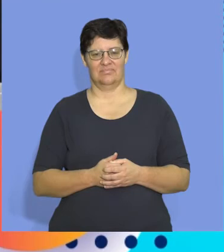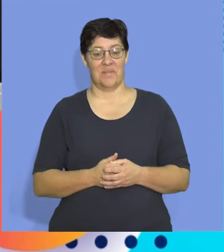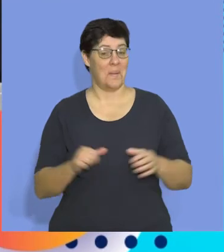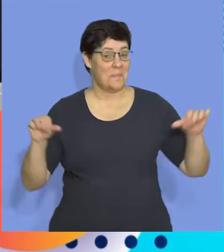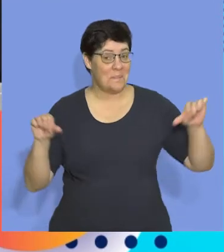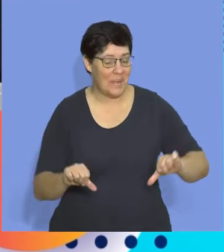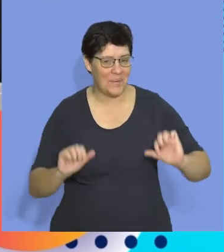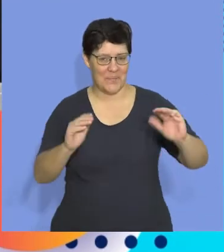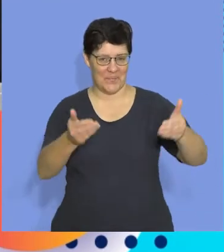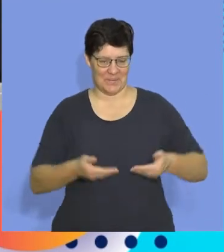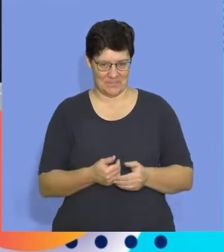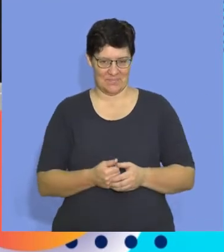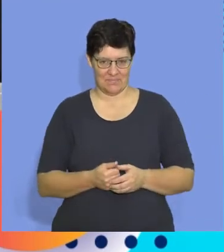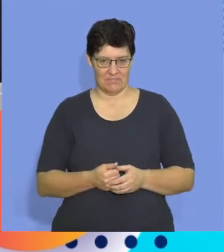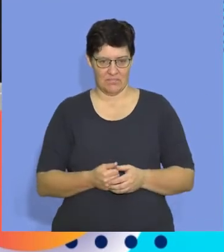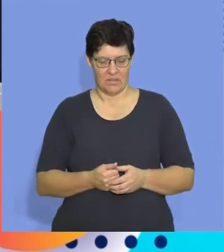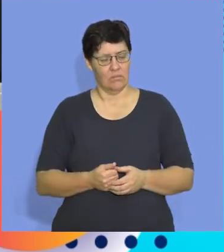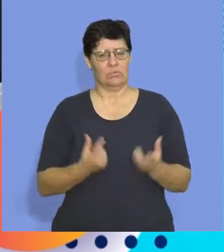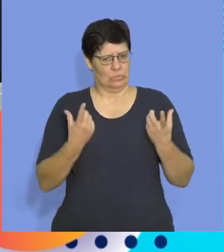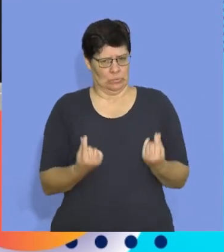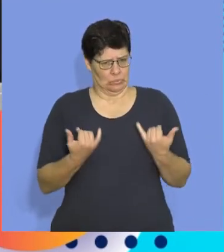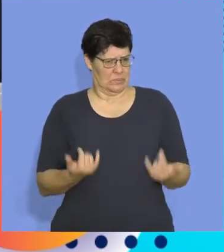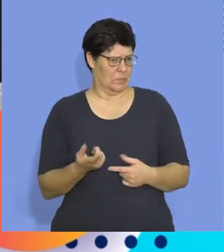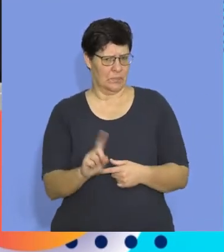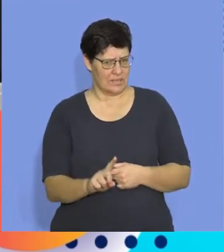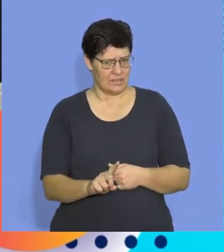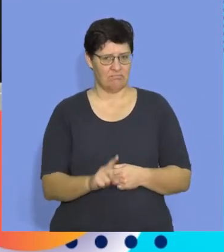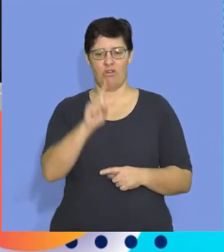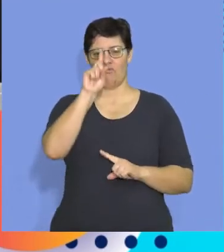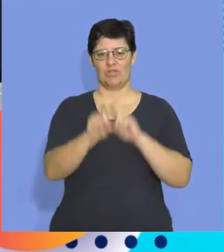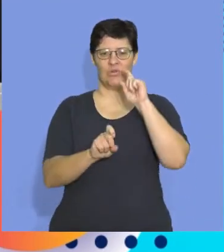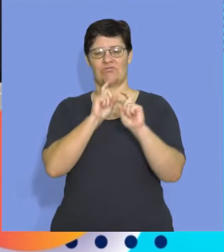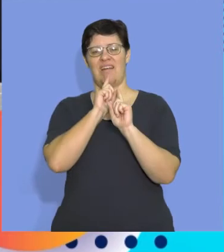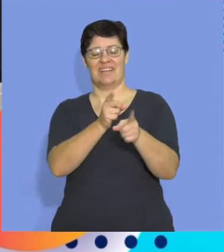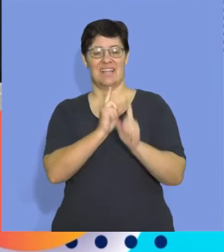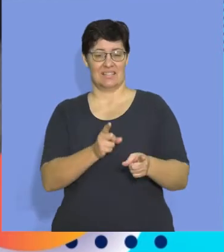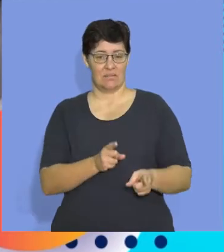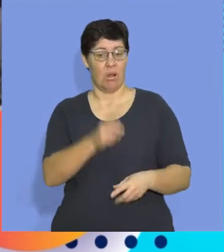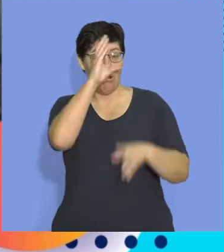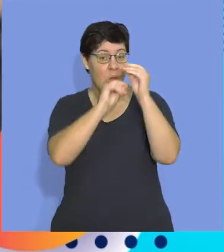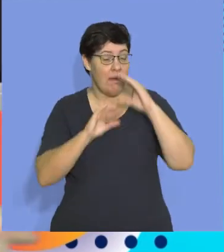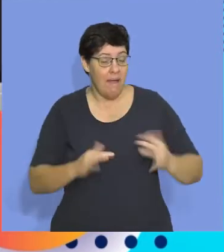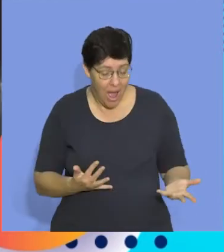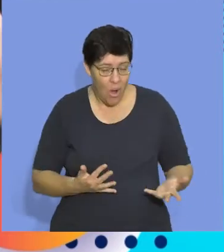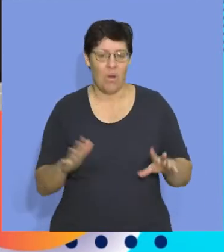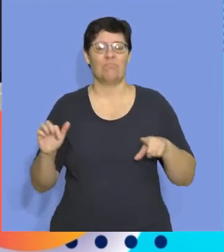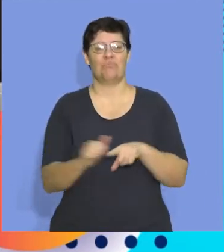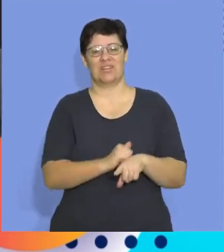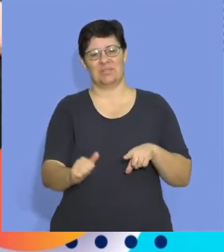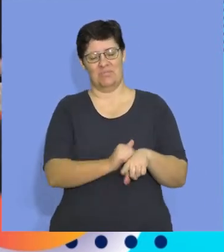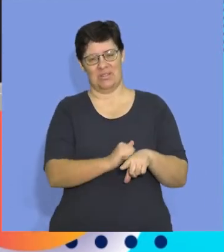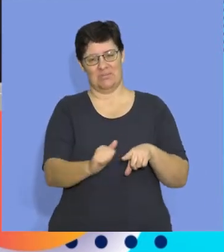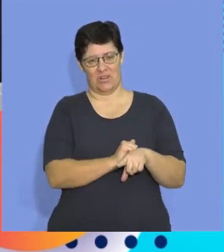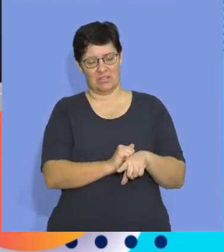Welcome back, everyone. Now we're going to dive into some questions because that's the best way to learn, is to just practice and